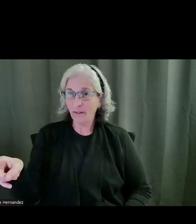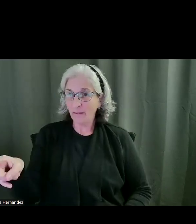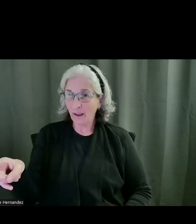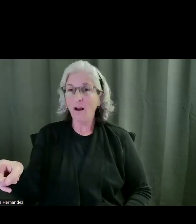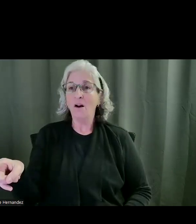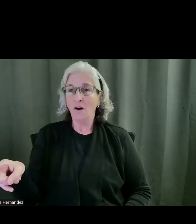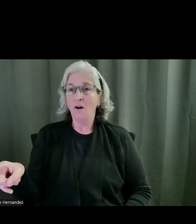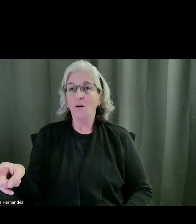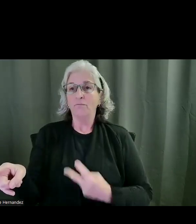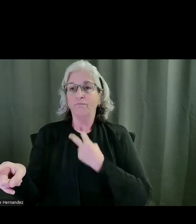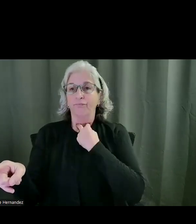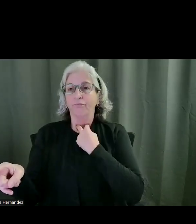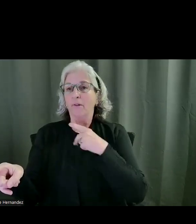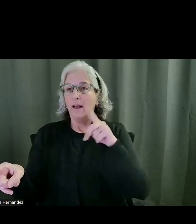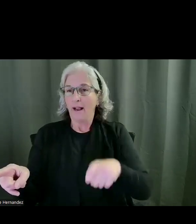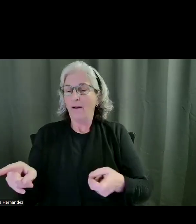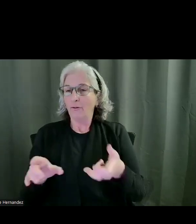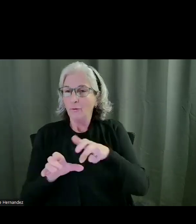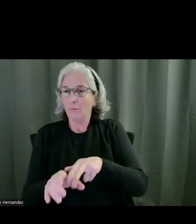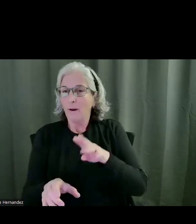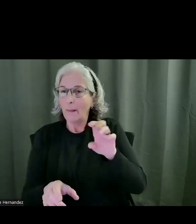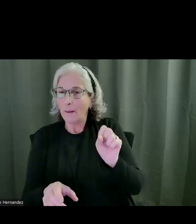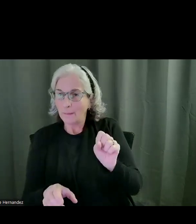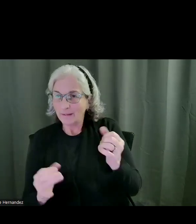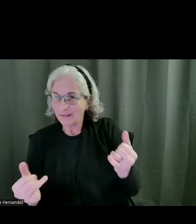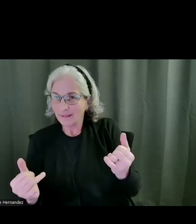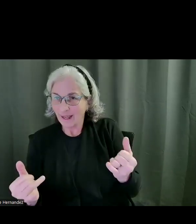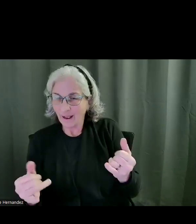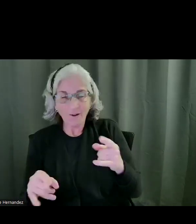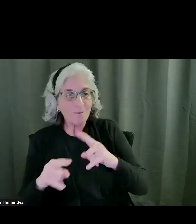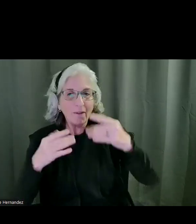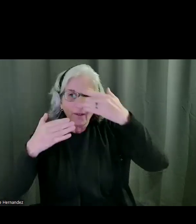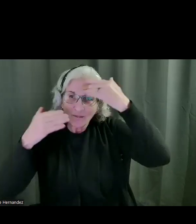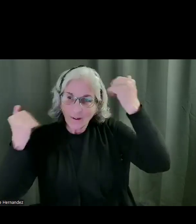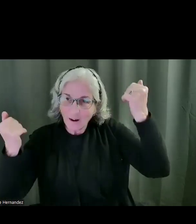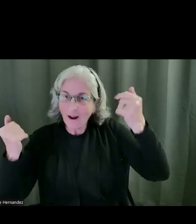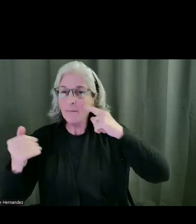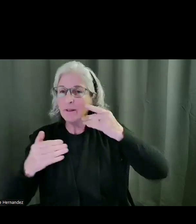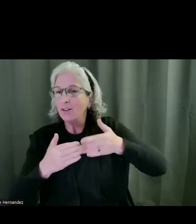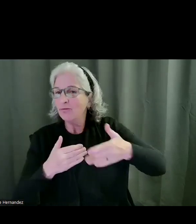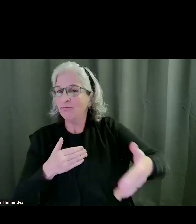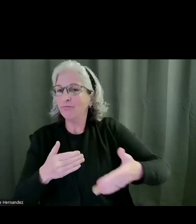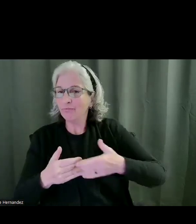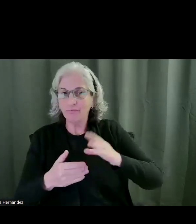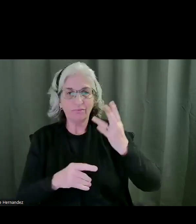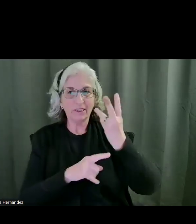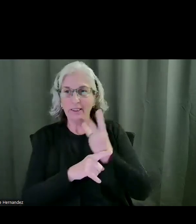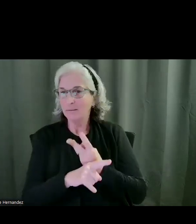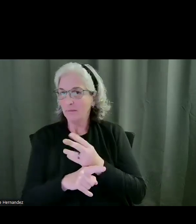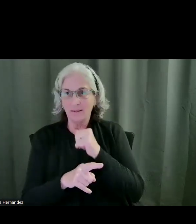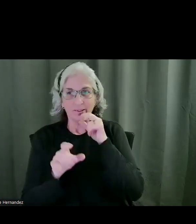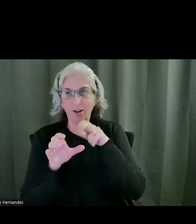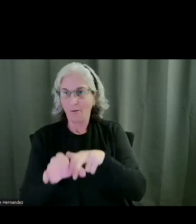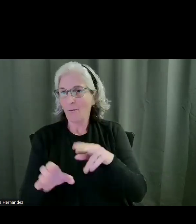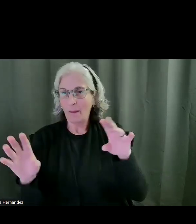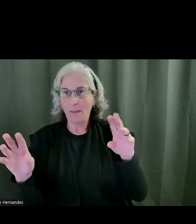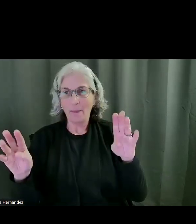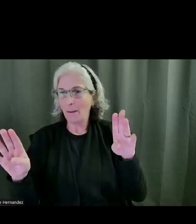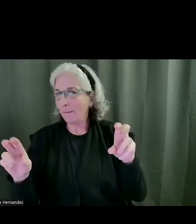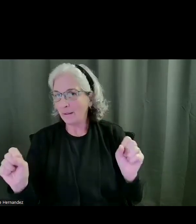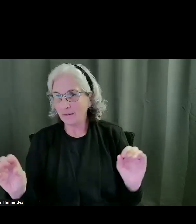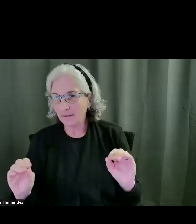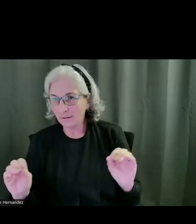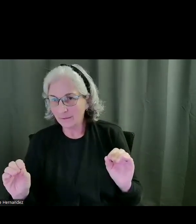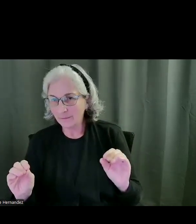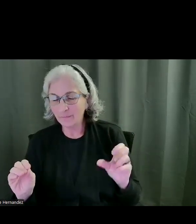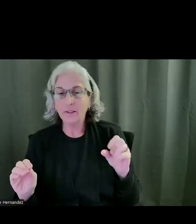that skill after the initial time doing that, learning that in community support services. So we really